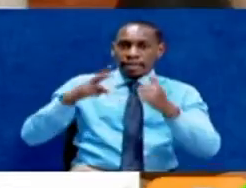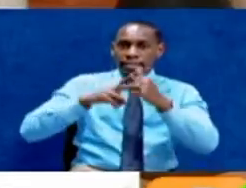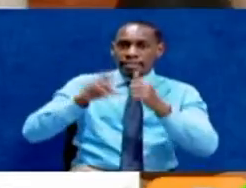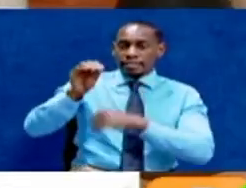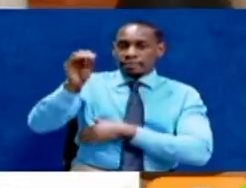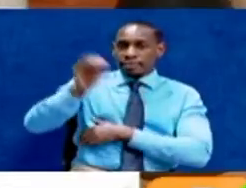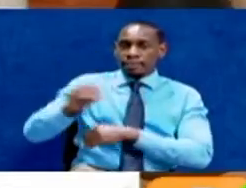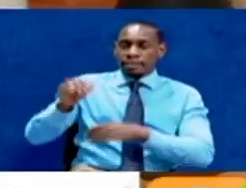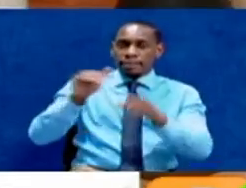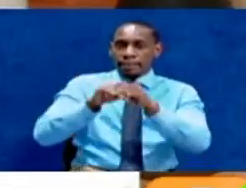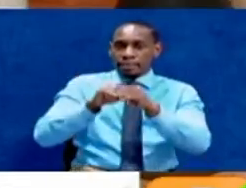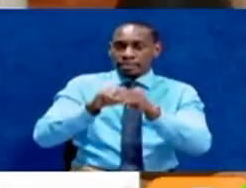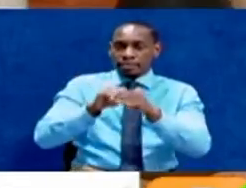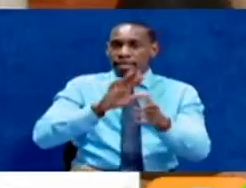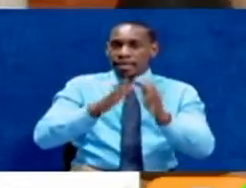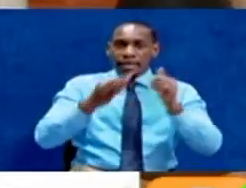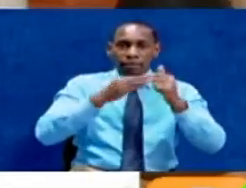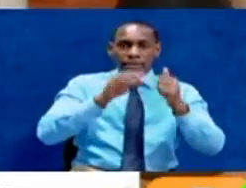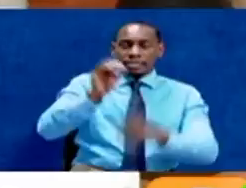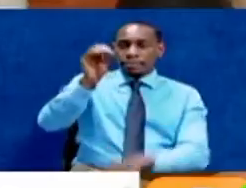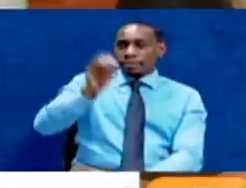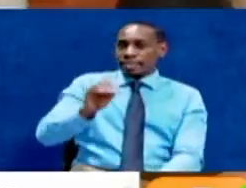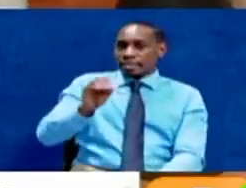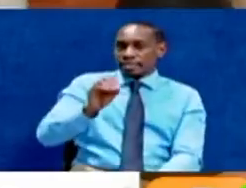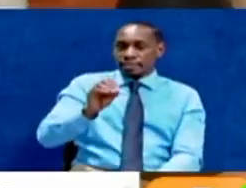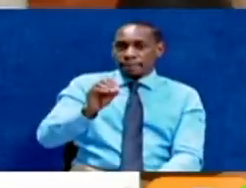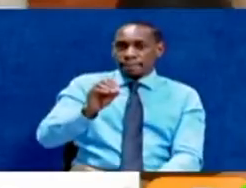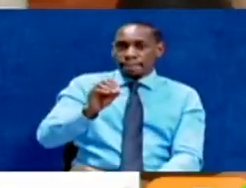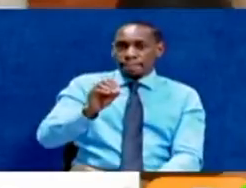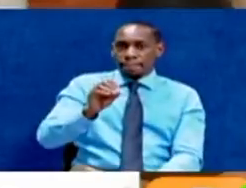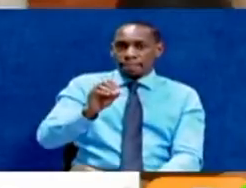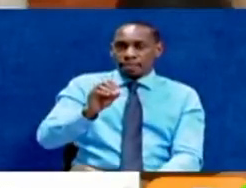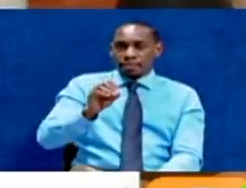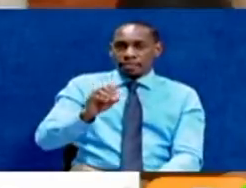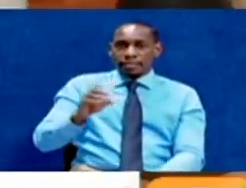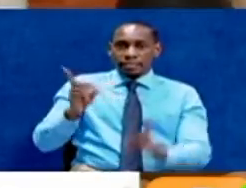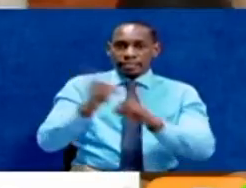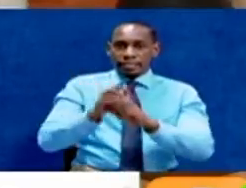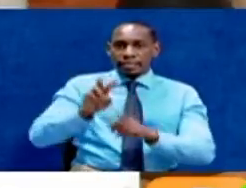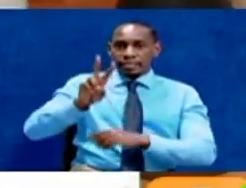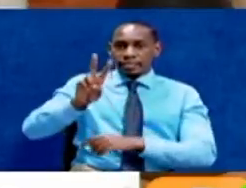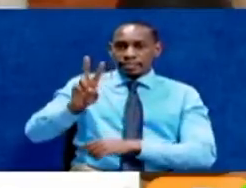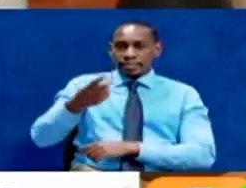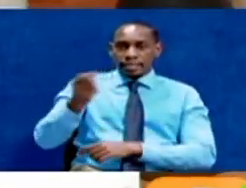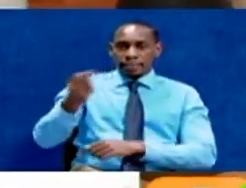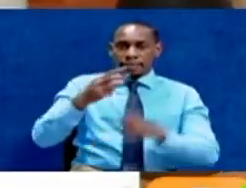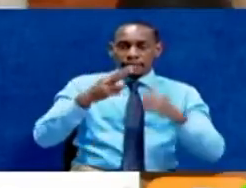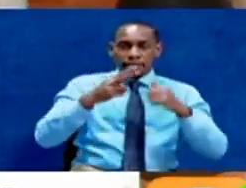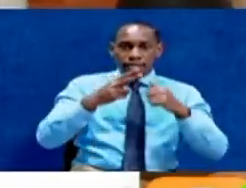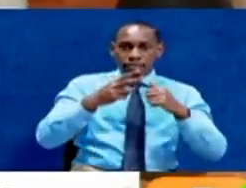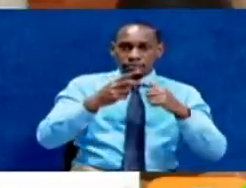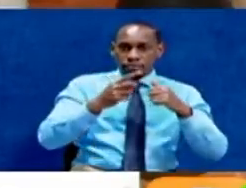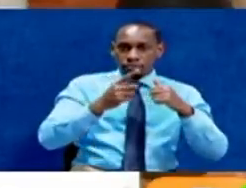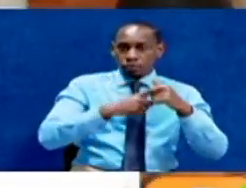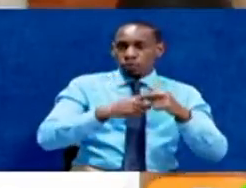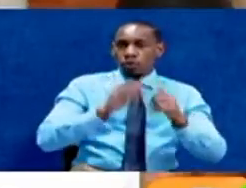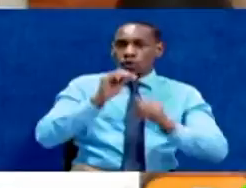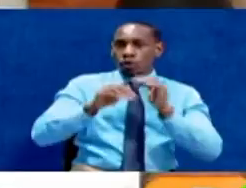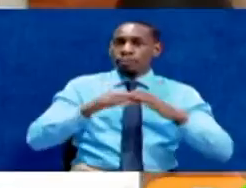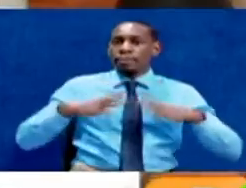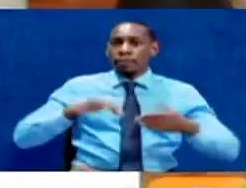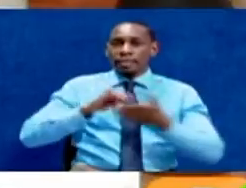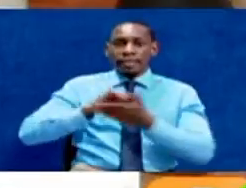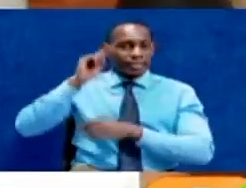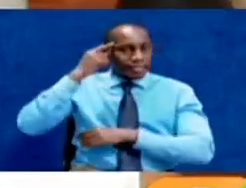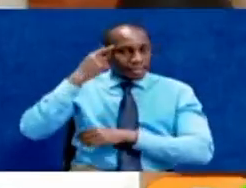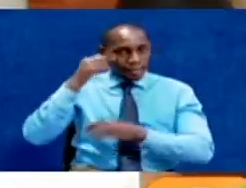70% of our membership there, close to 80% of our membership there. The one on 2nd of June, we had a very large percentage. All the people who people think